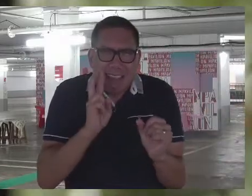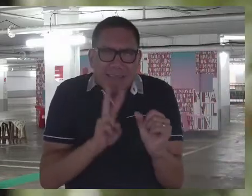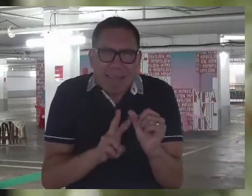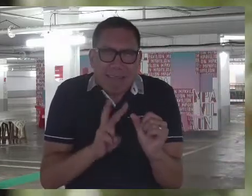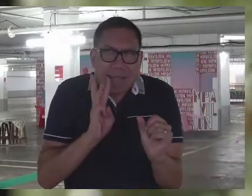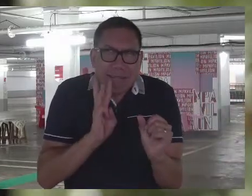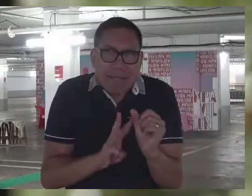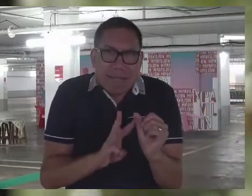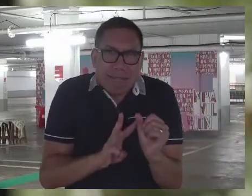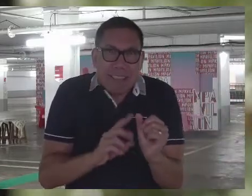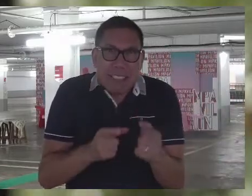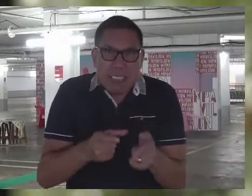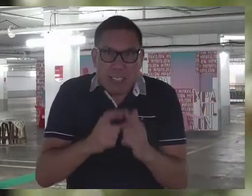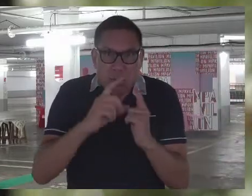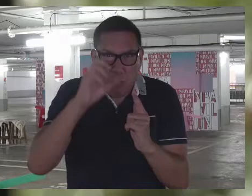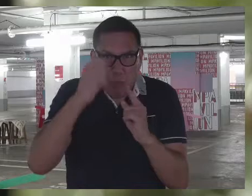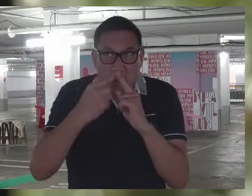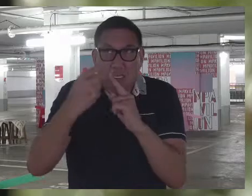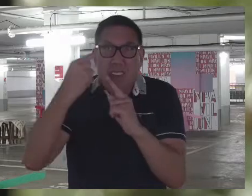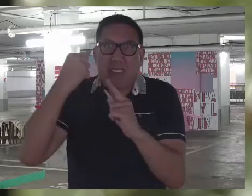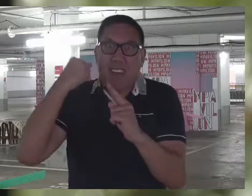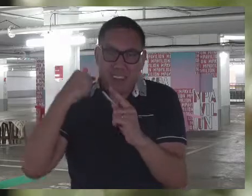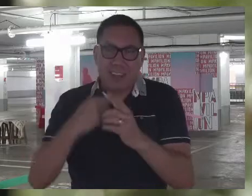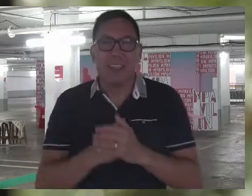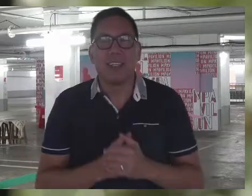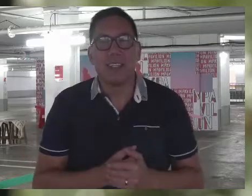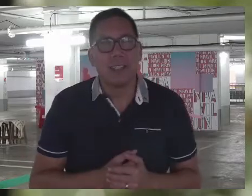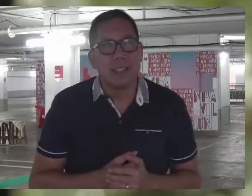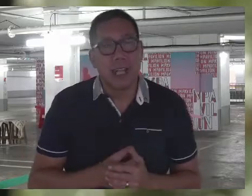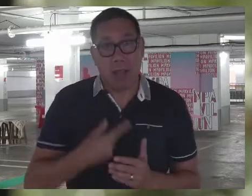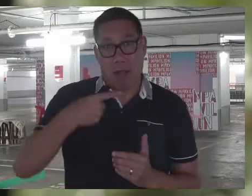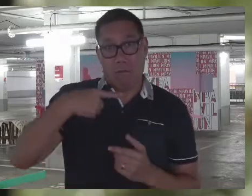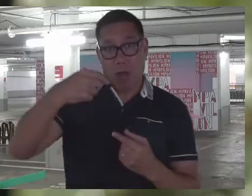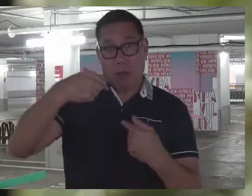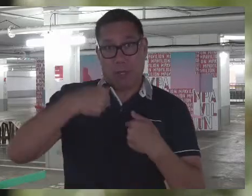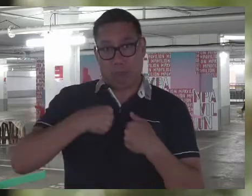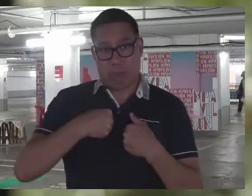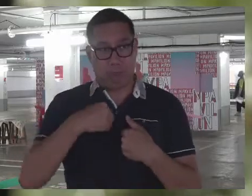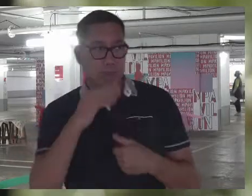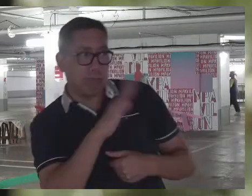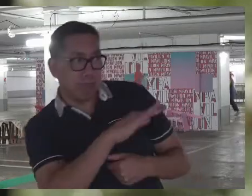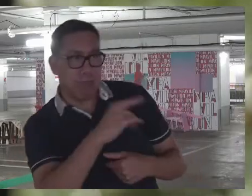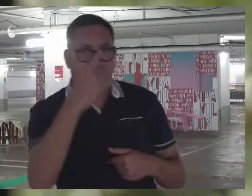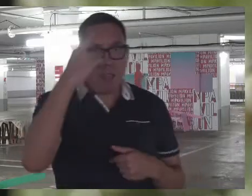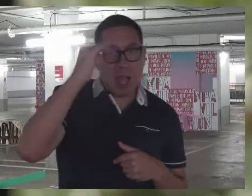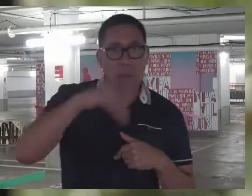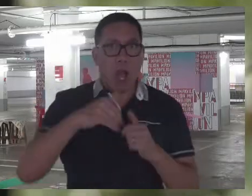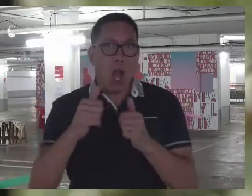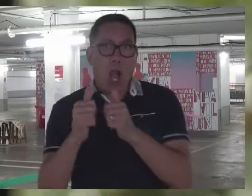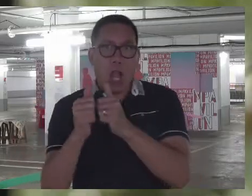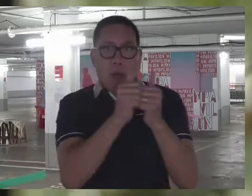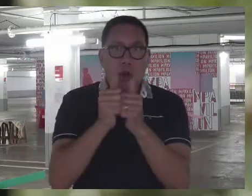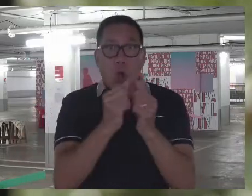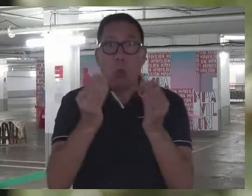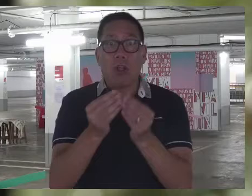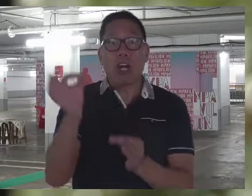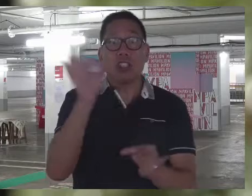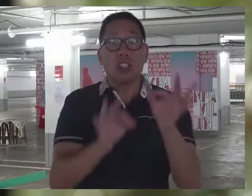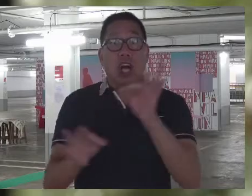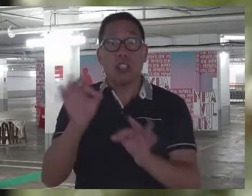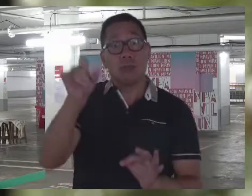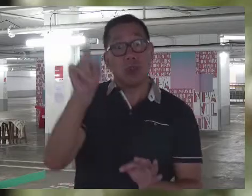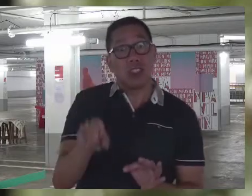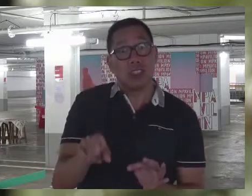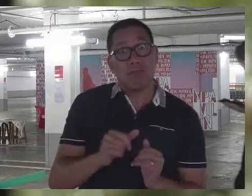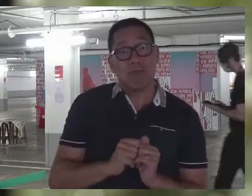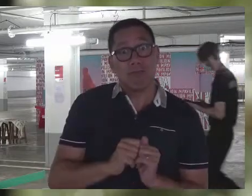Hard to remember back then, to what would I think about collaborating with a scientist